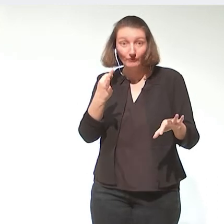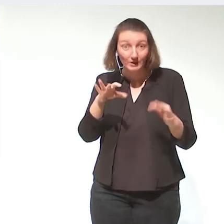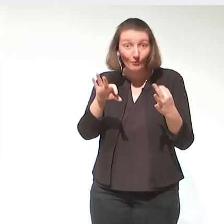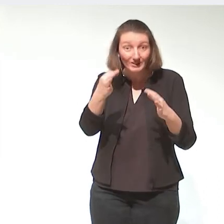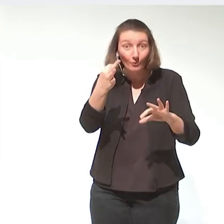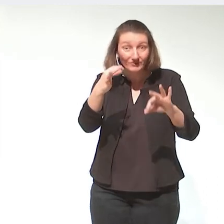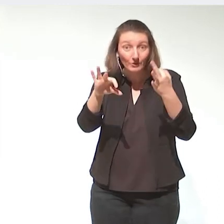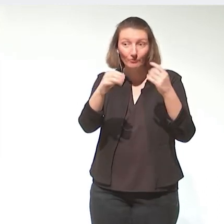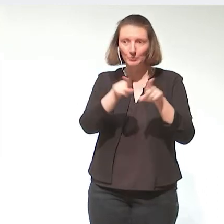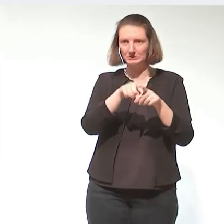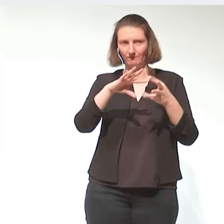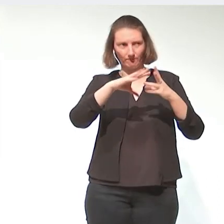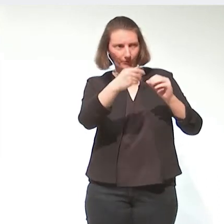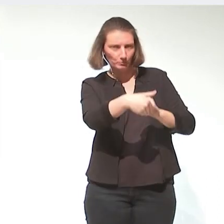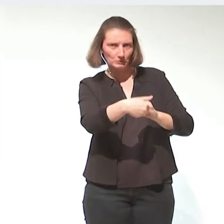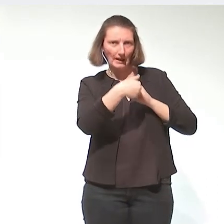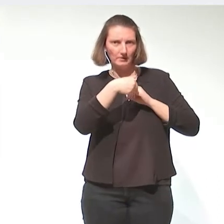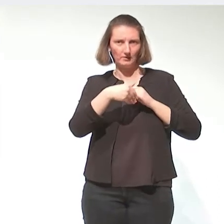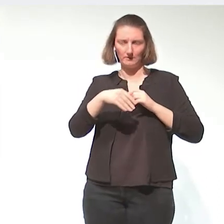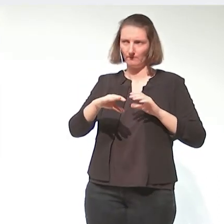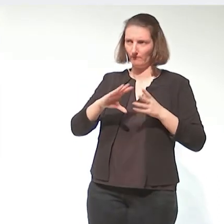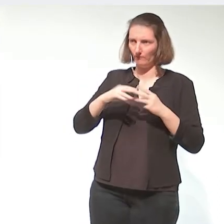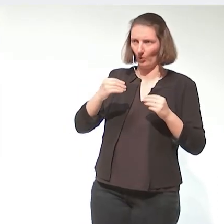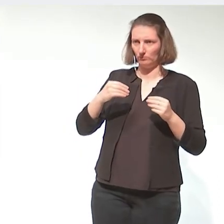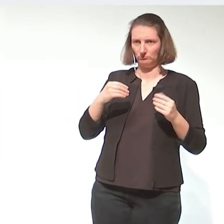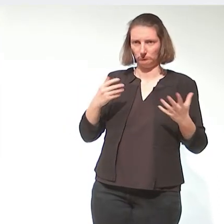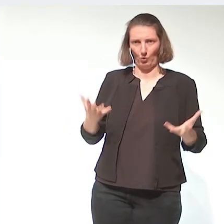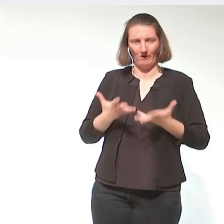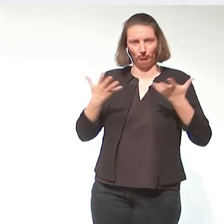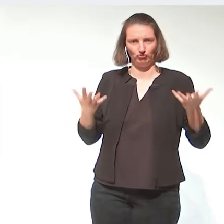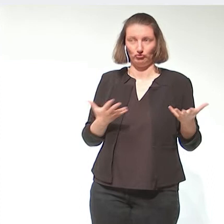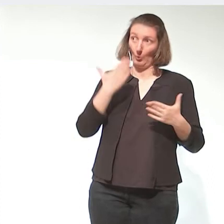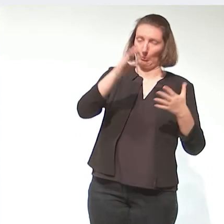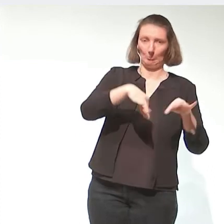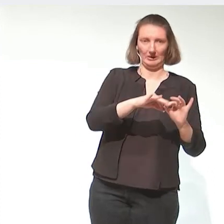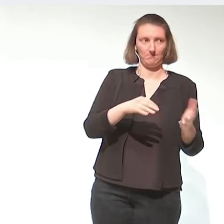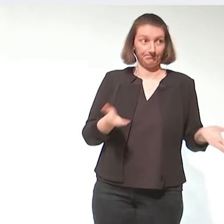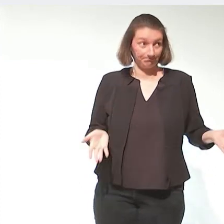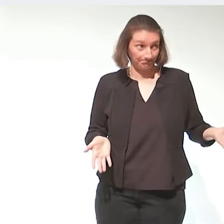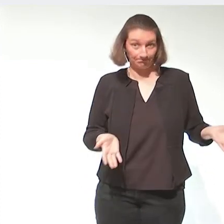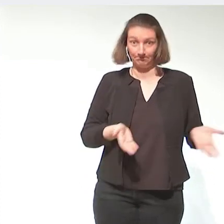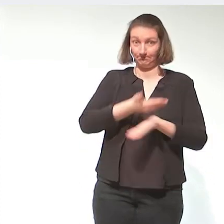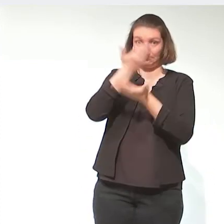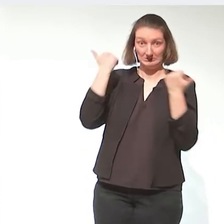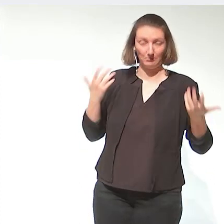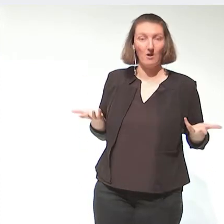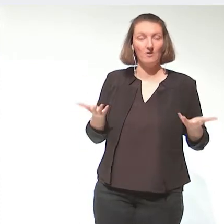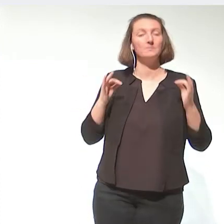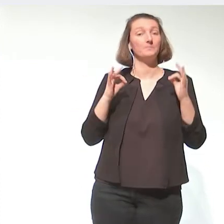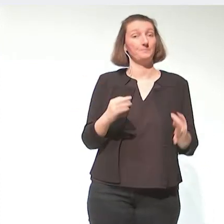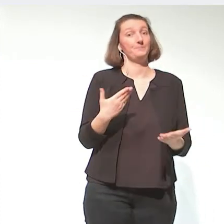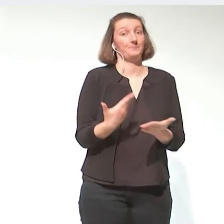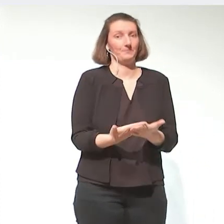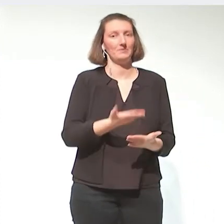even more to see what type of assistance we can receive in another EU country.